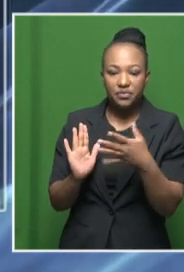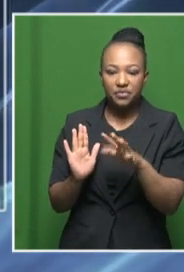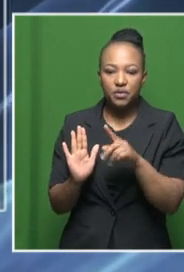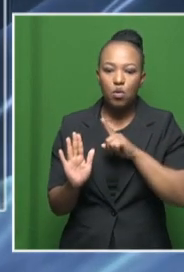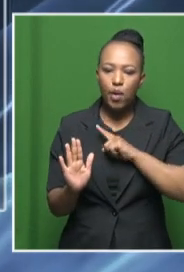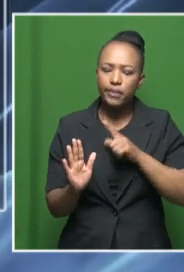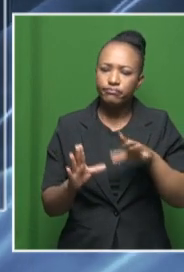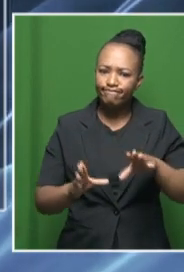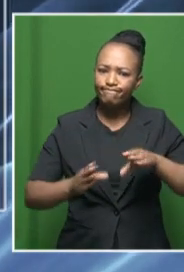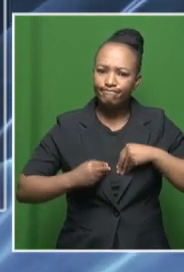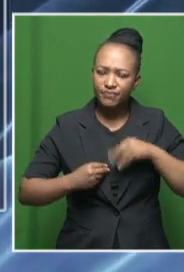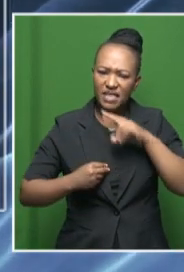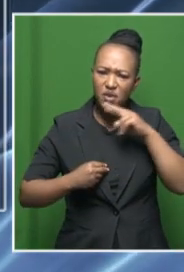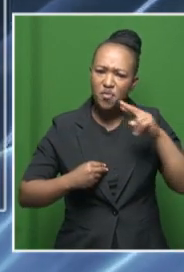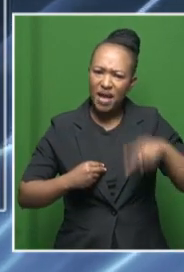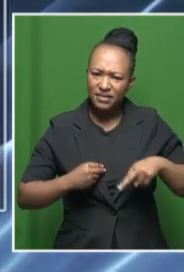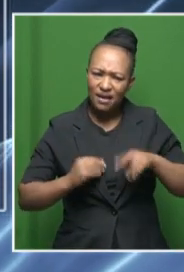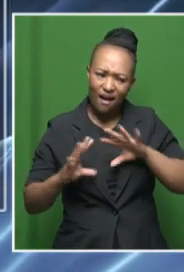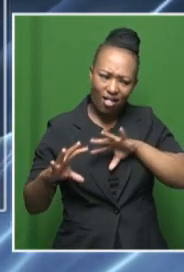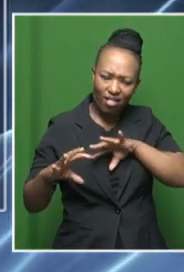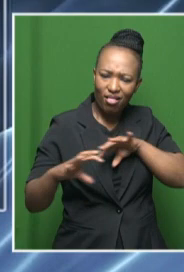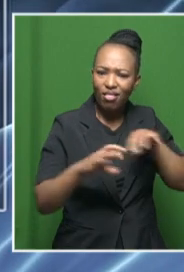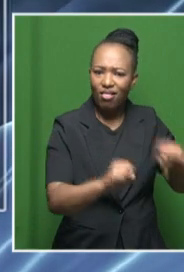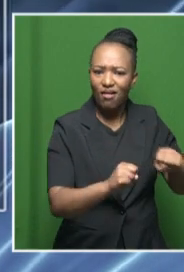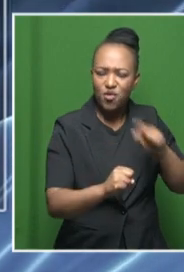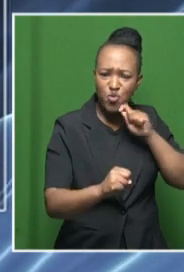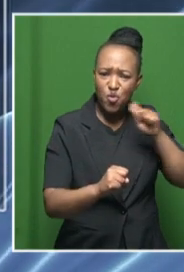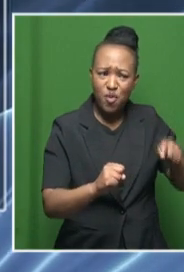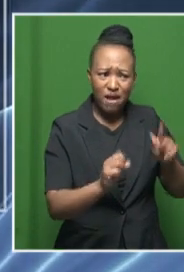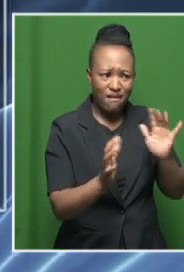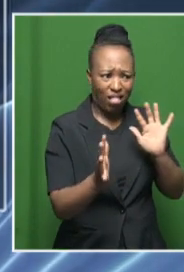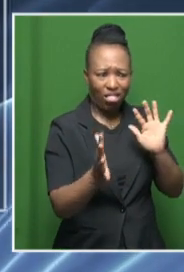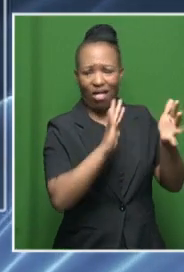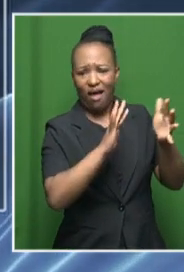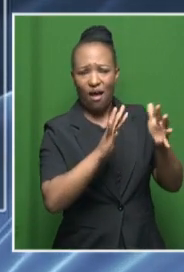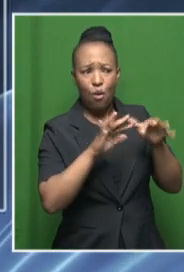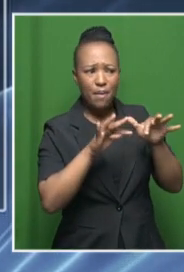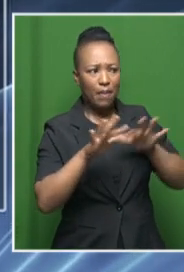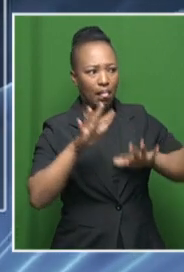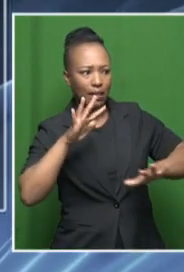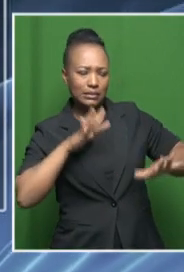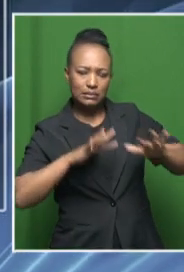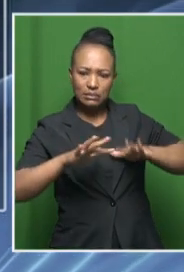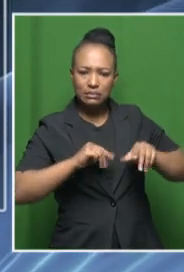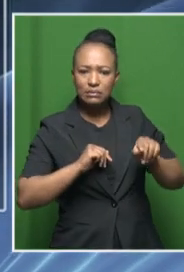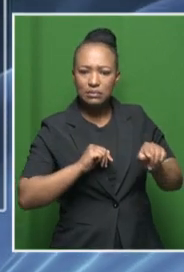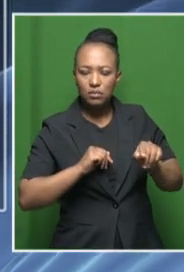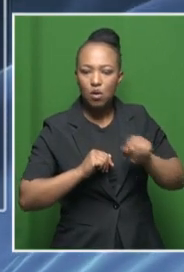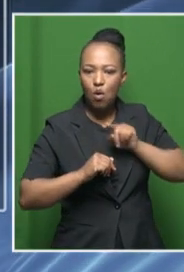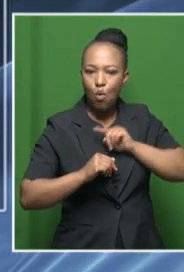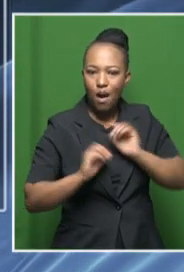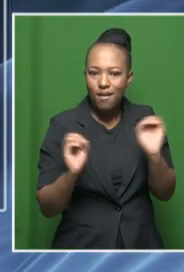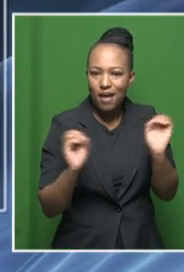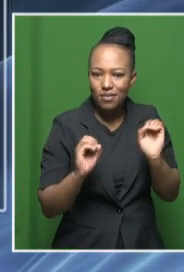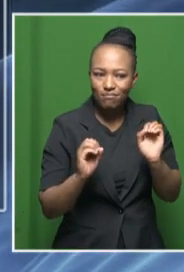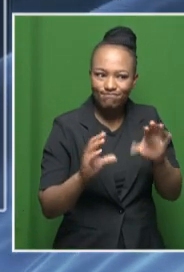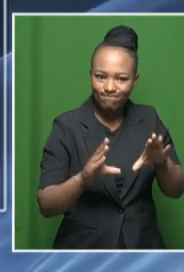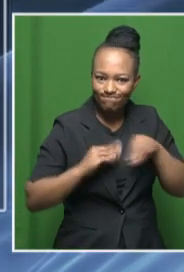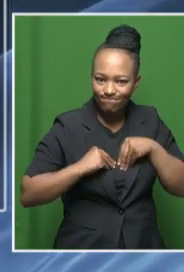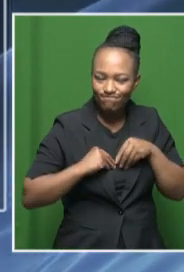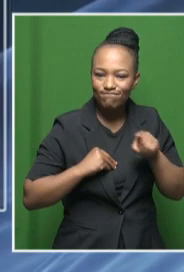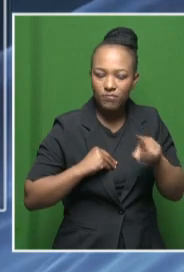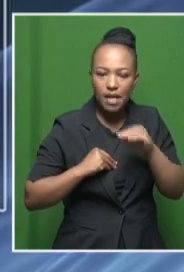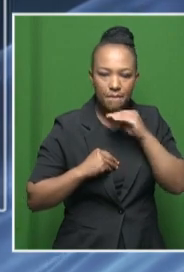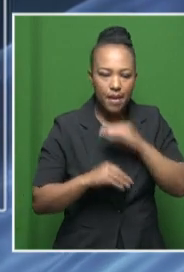acknowledge Russia's war in causing Ukraine's humanitarian crisis, adding that any text that doesn't recognize this fact turns